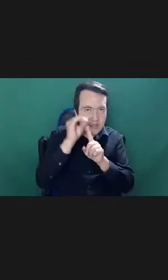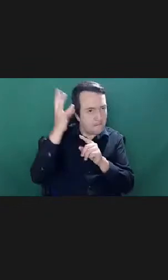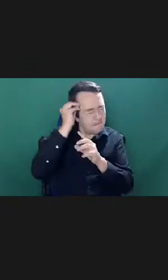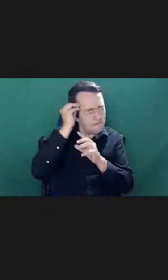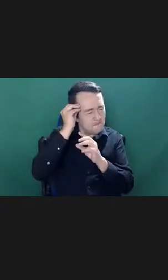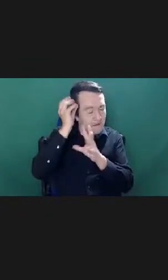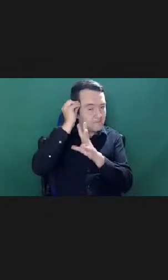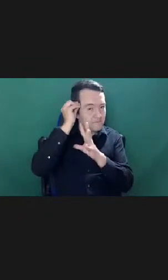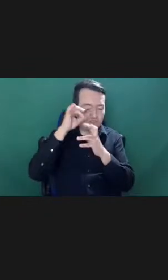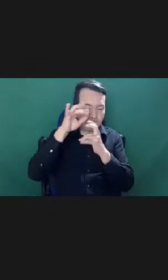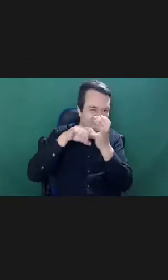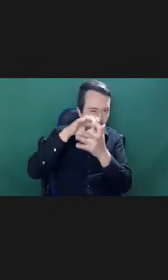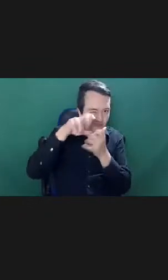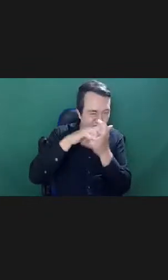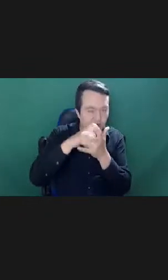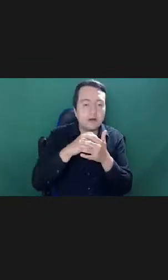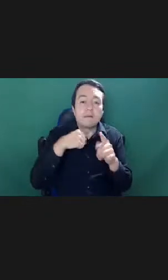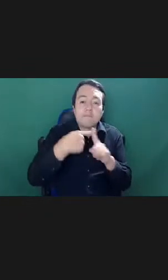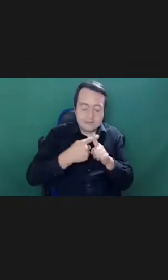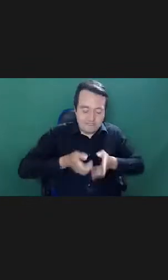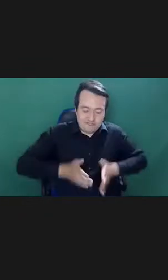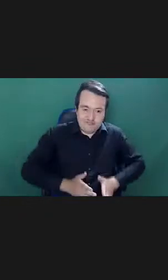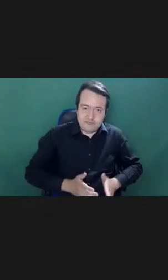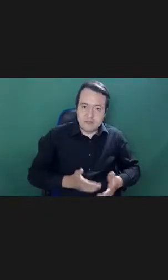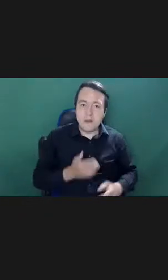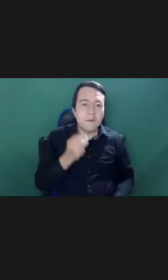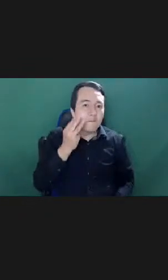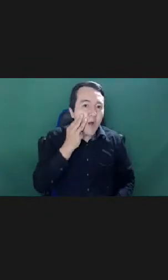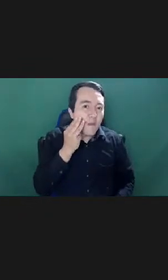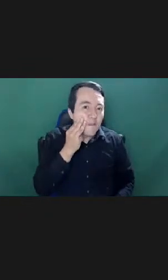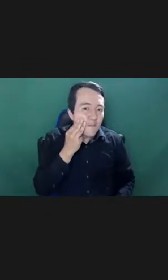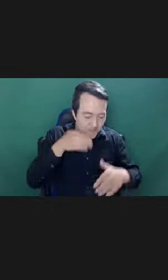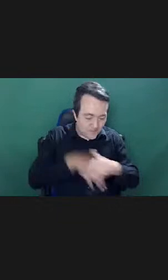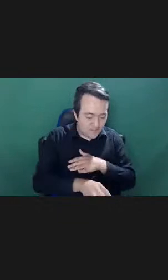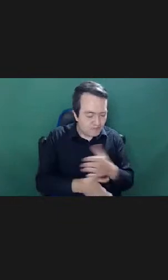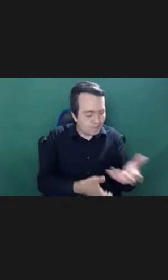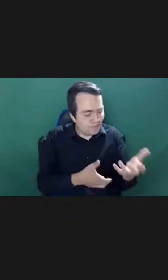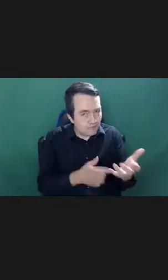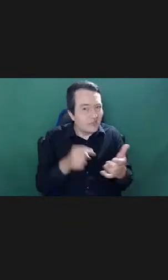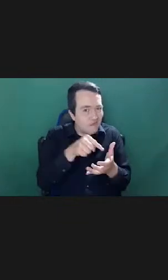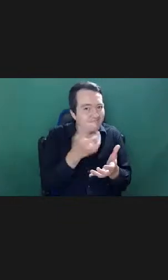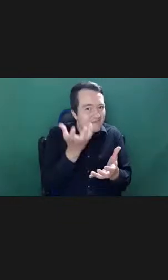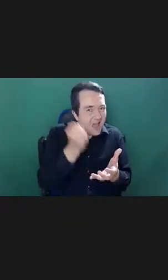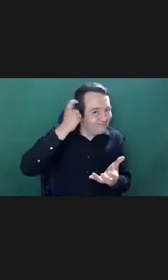to non-communicables, and mental health related conditions are the largest among those non-communicables.